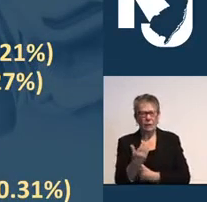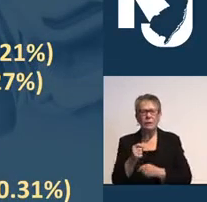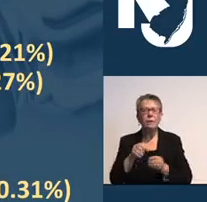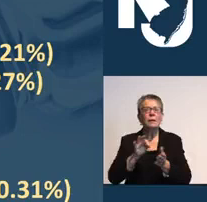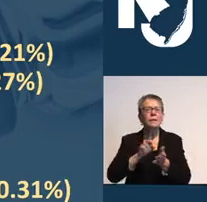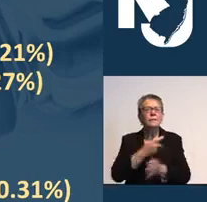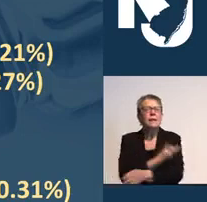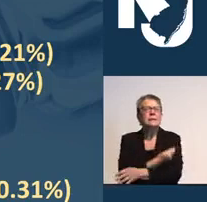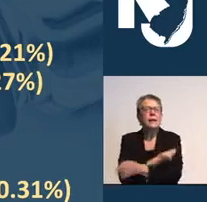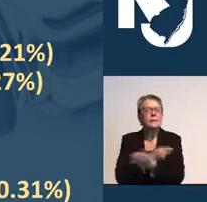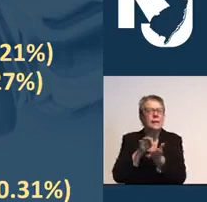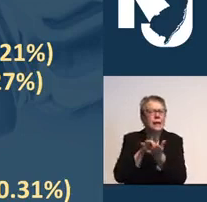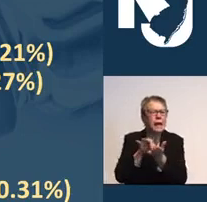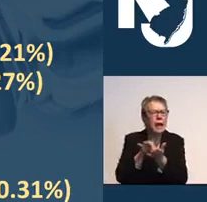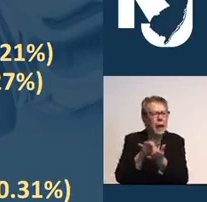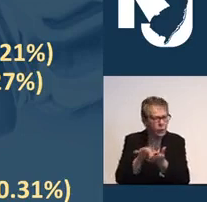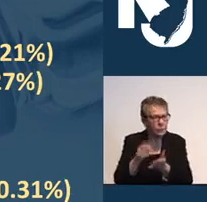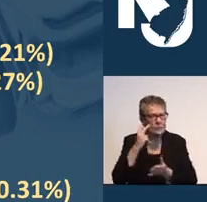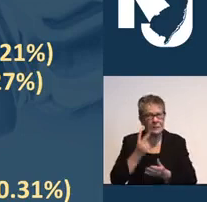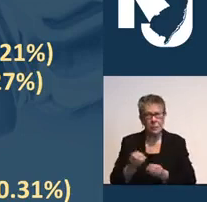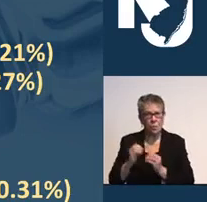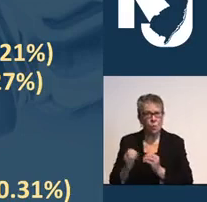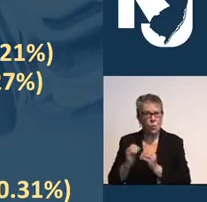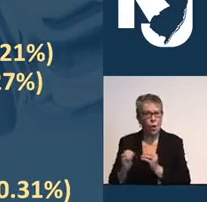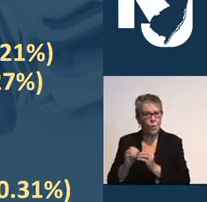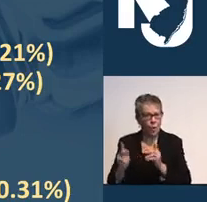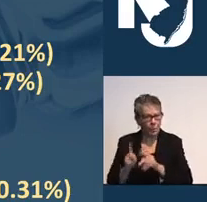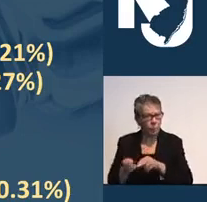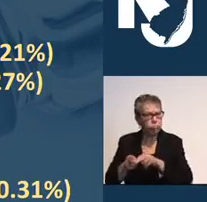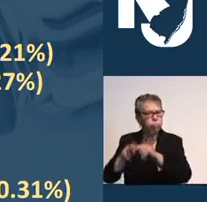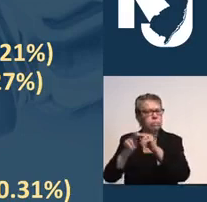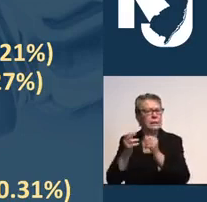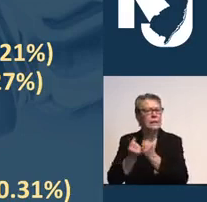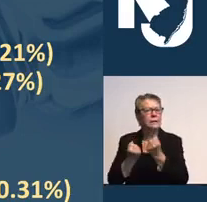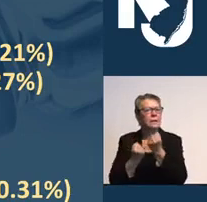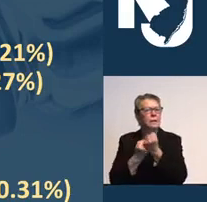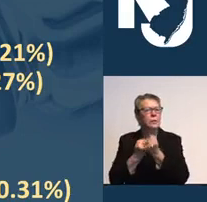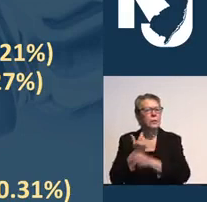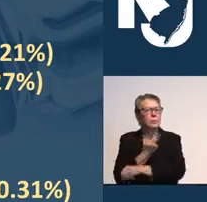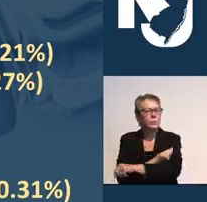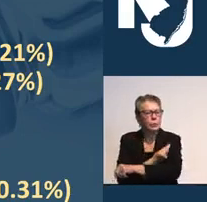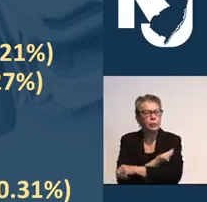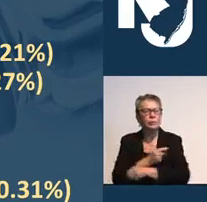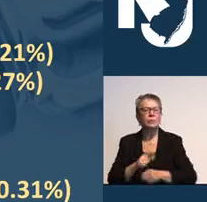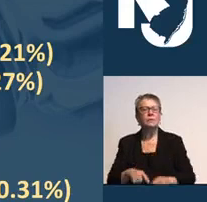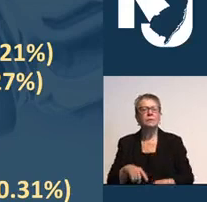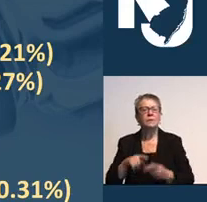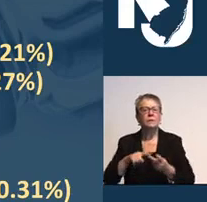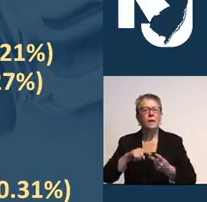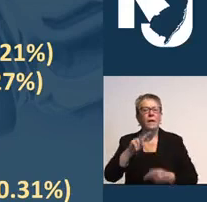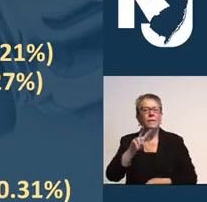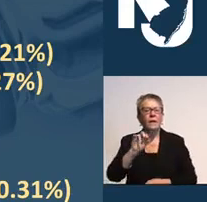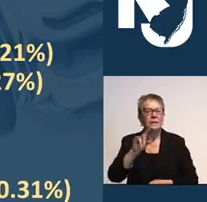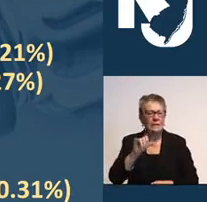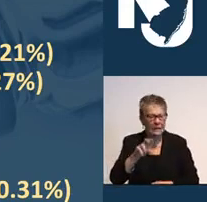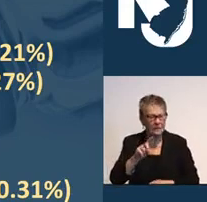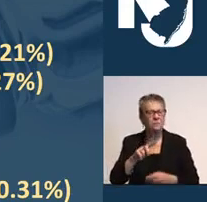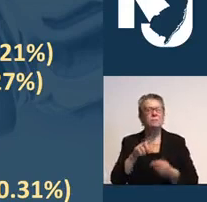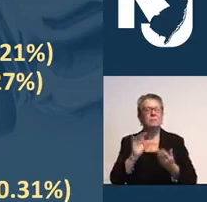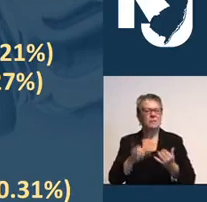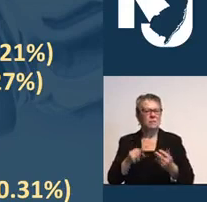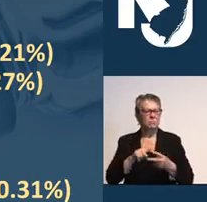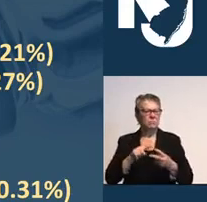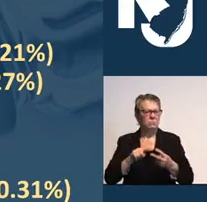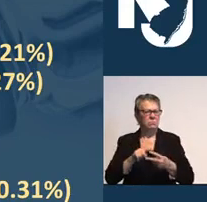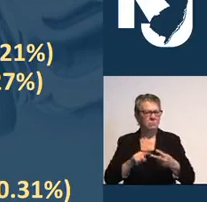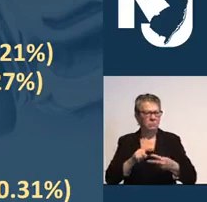increase in the number of folks who are now getting their boosters. But we are still at